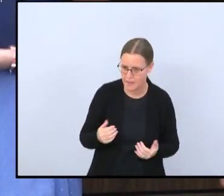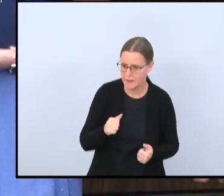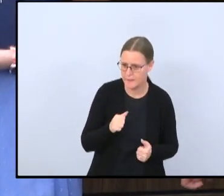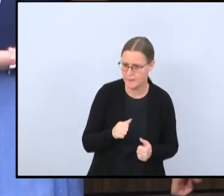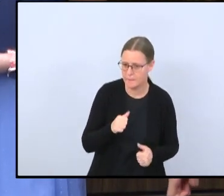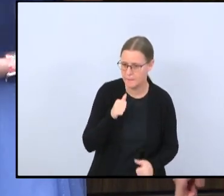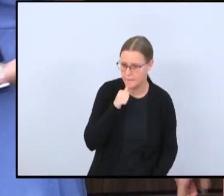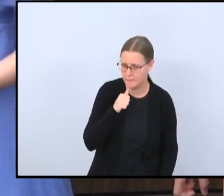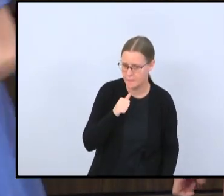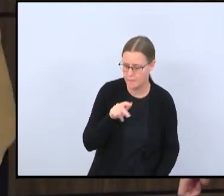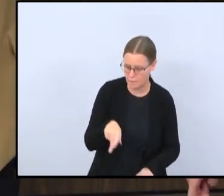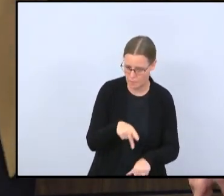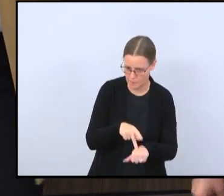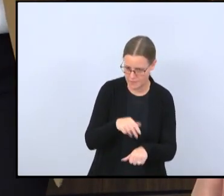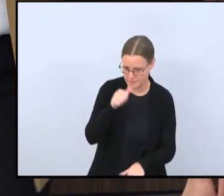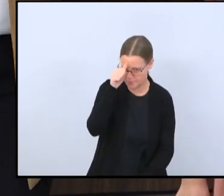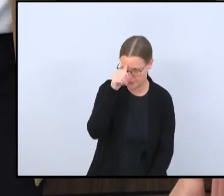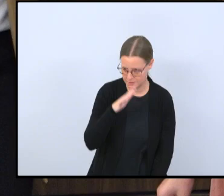us tonight.